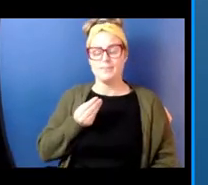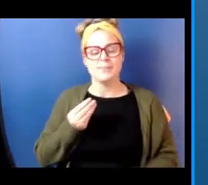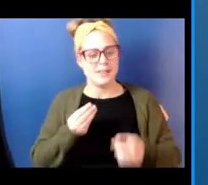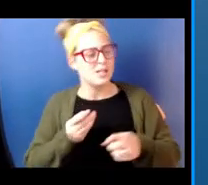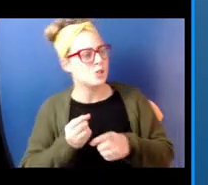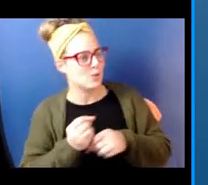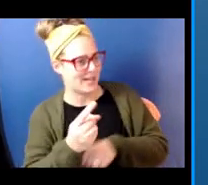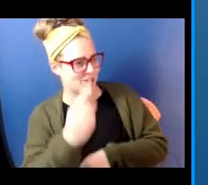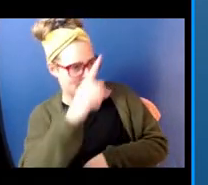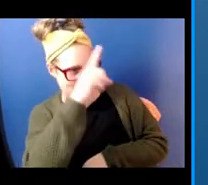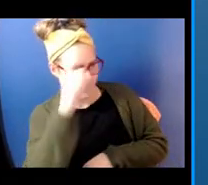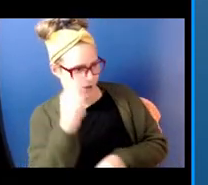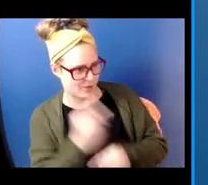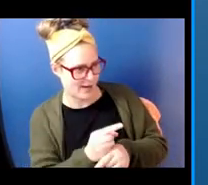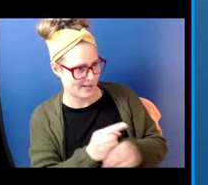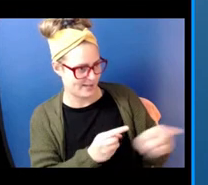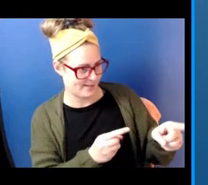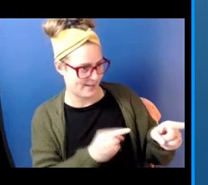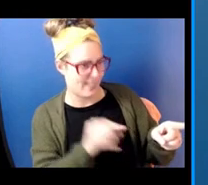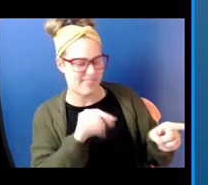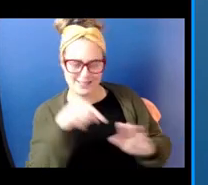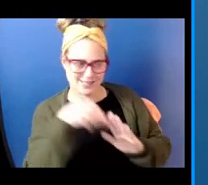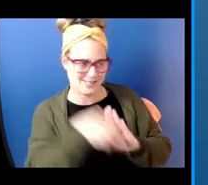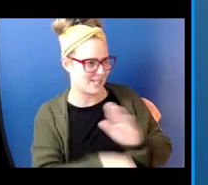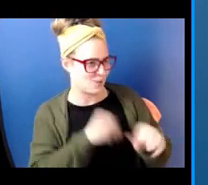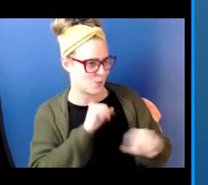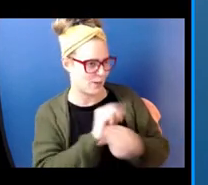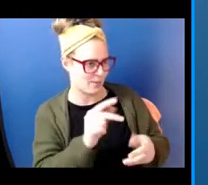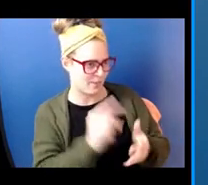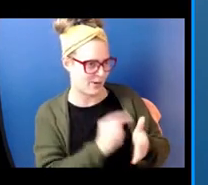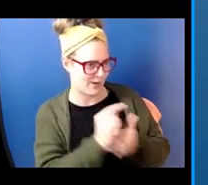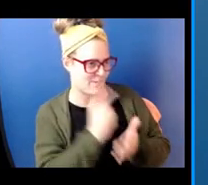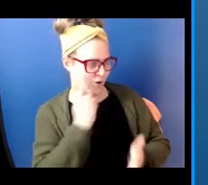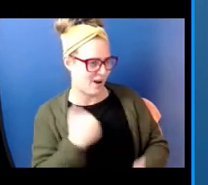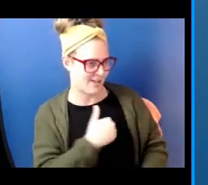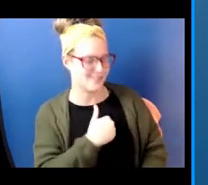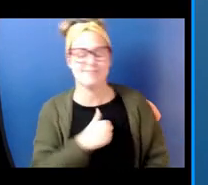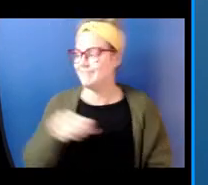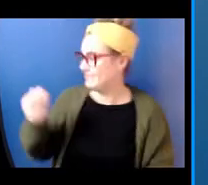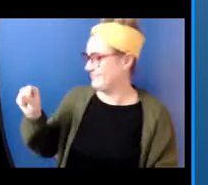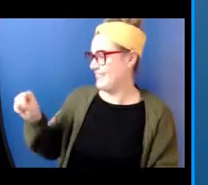will be the very intense work period for us okay